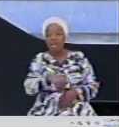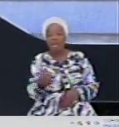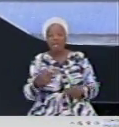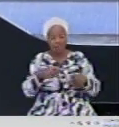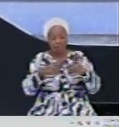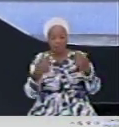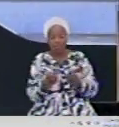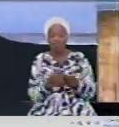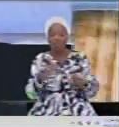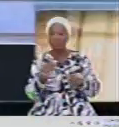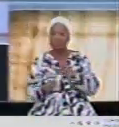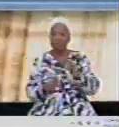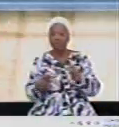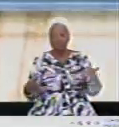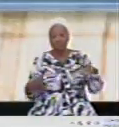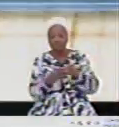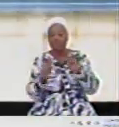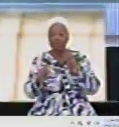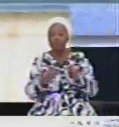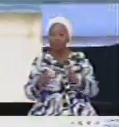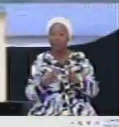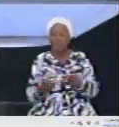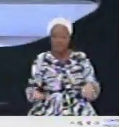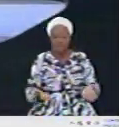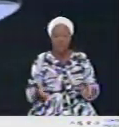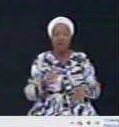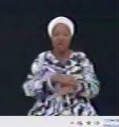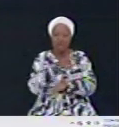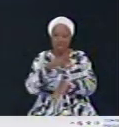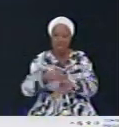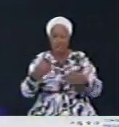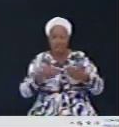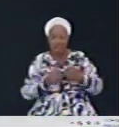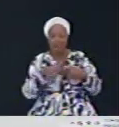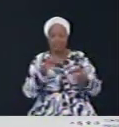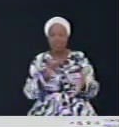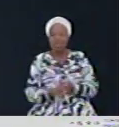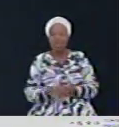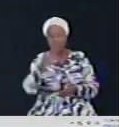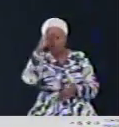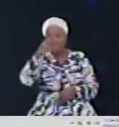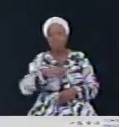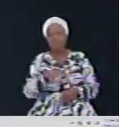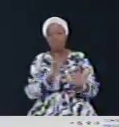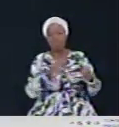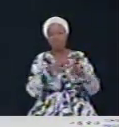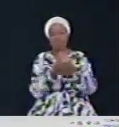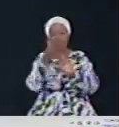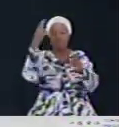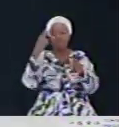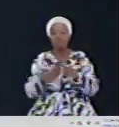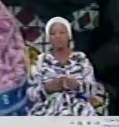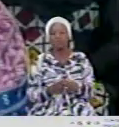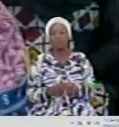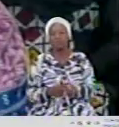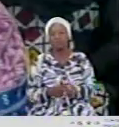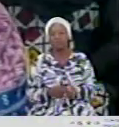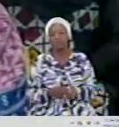group of people having a human agenda in Jesus' name.